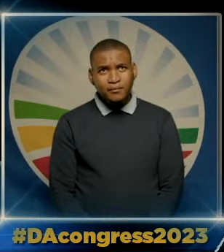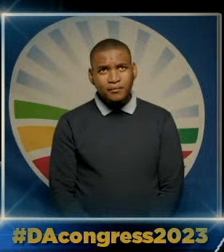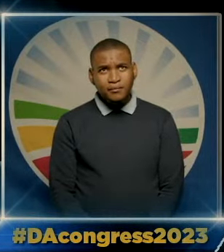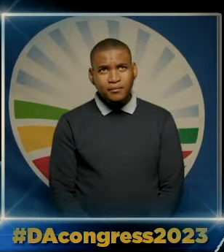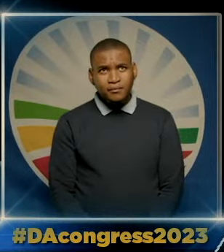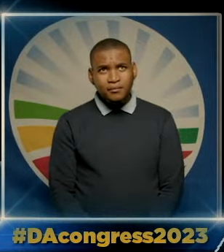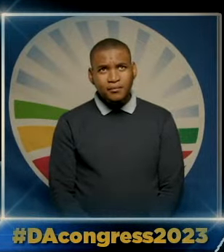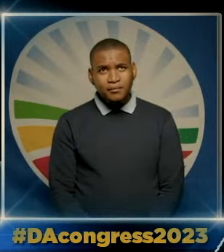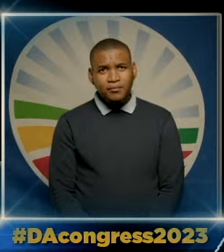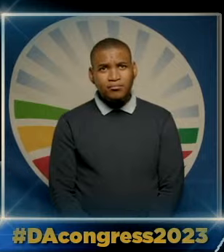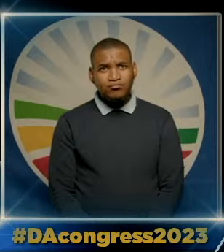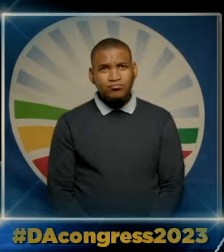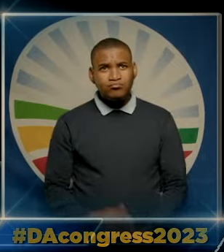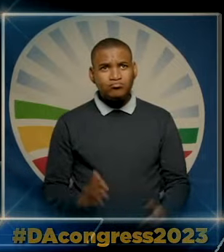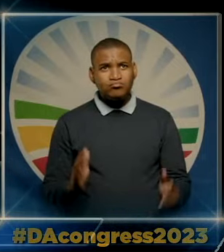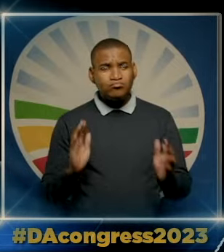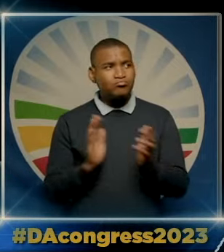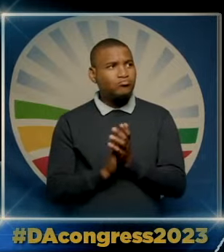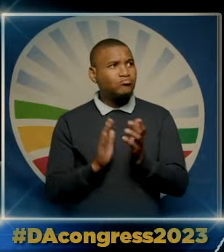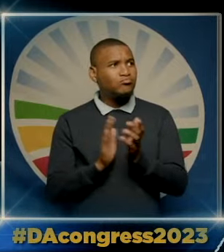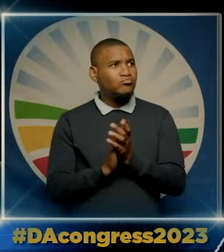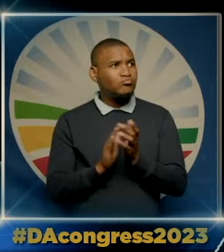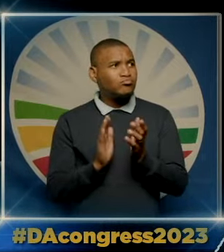Let me see every hands clap. Come on. Hey.